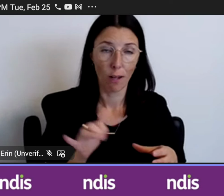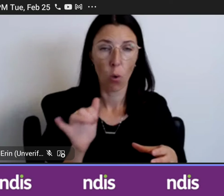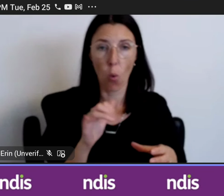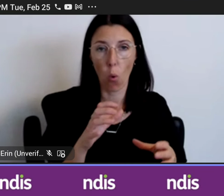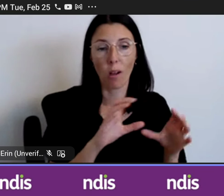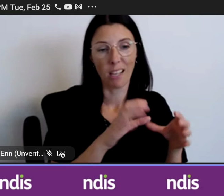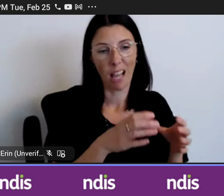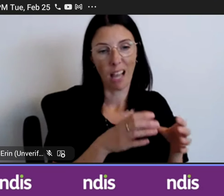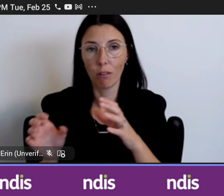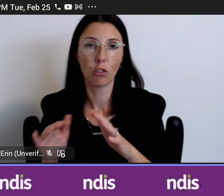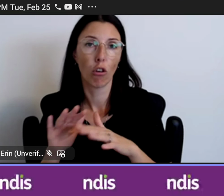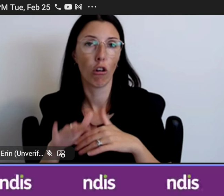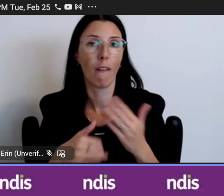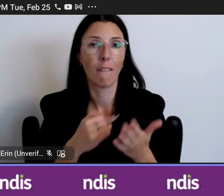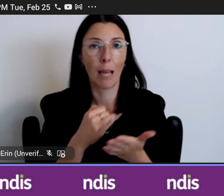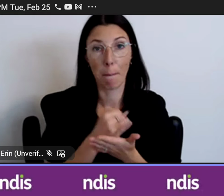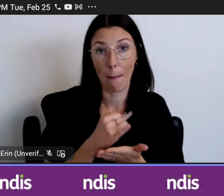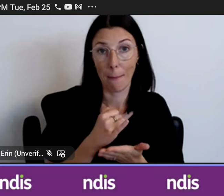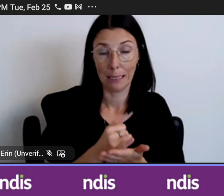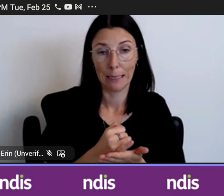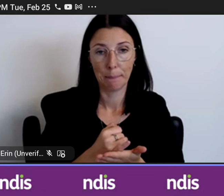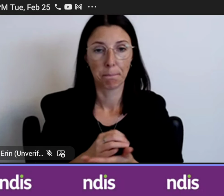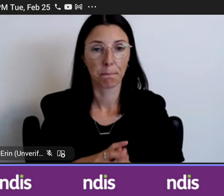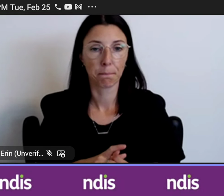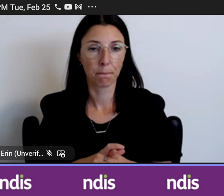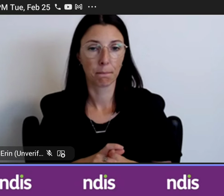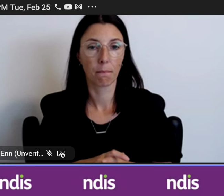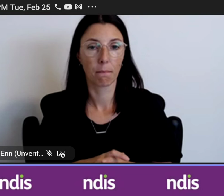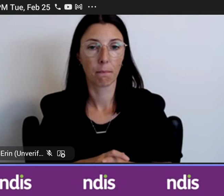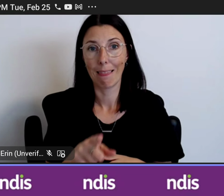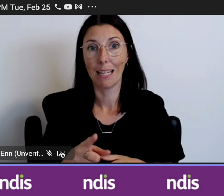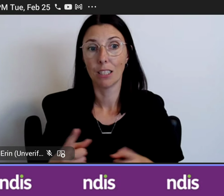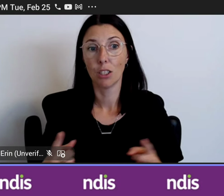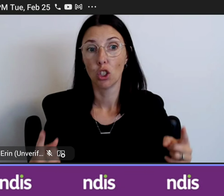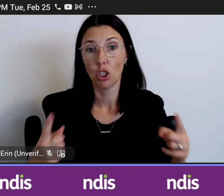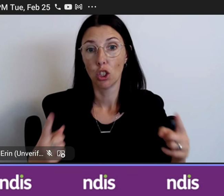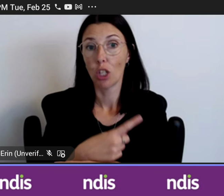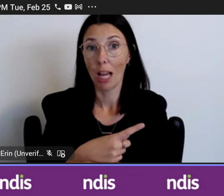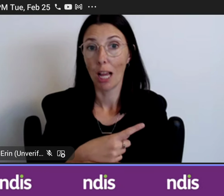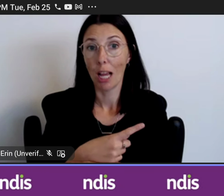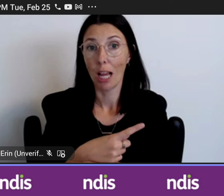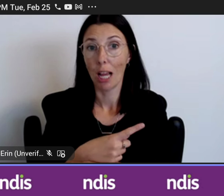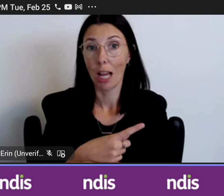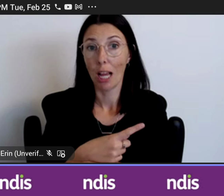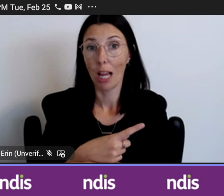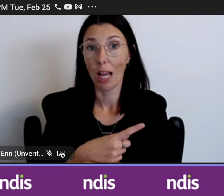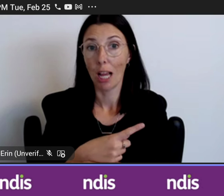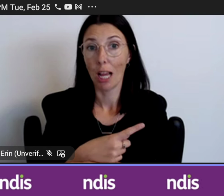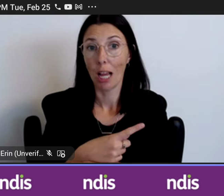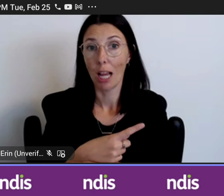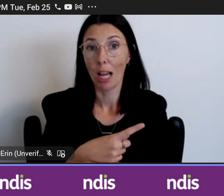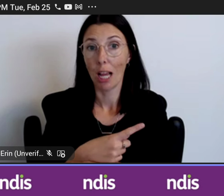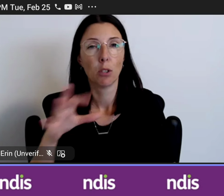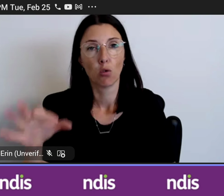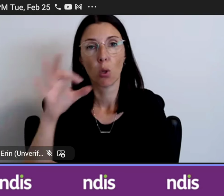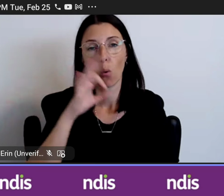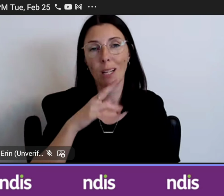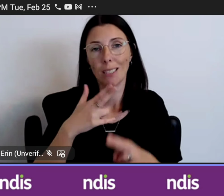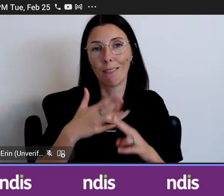of impairment, and this change responds to requests from participants to have more clarity and